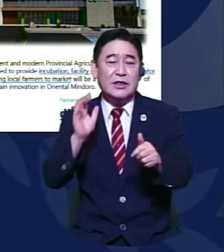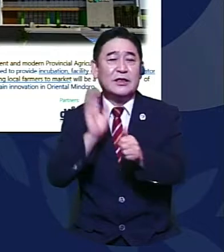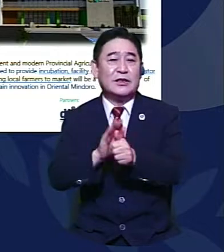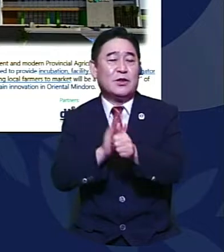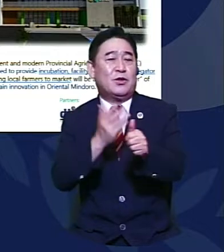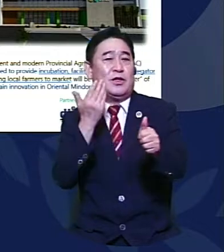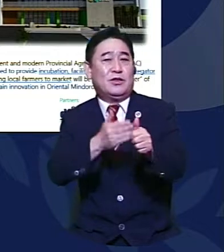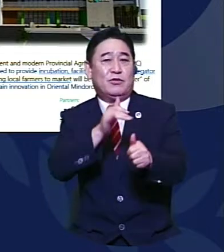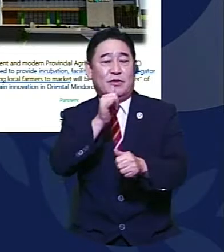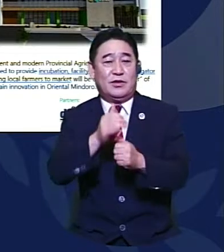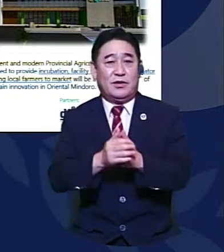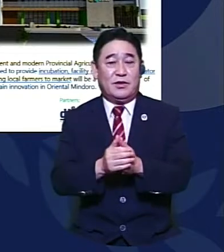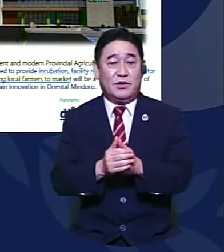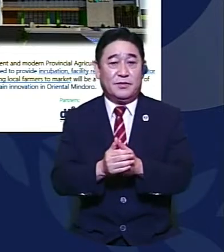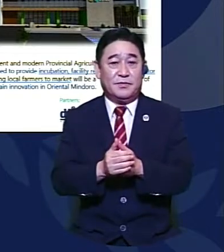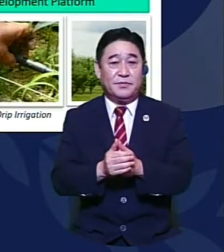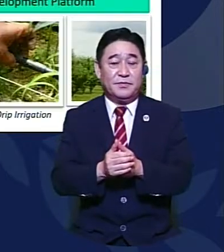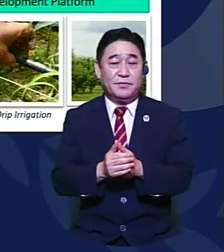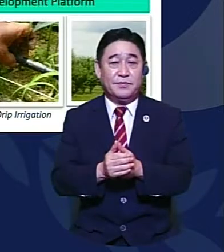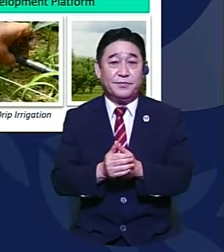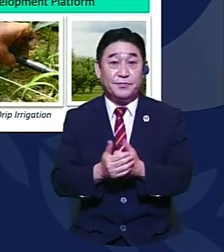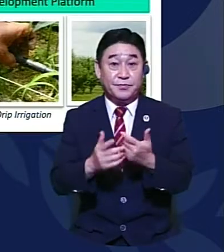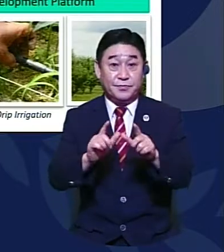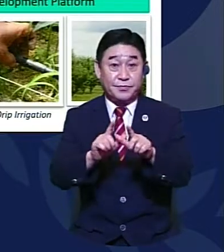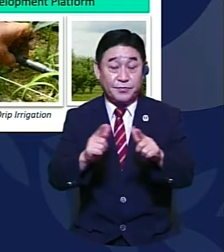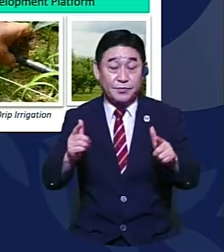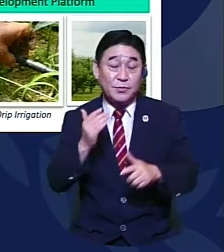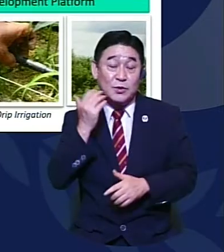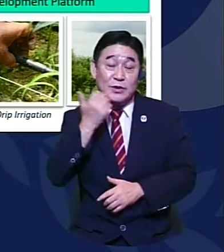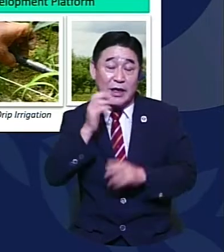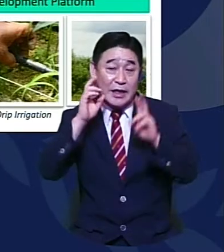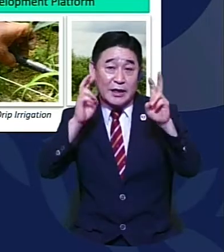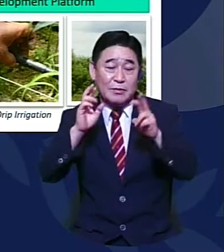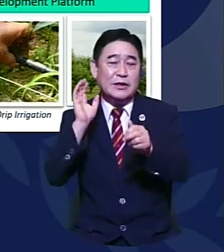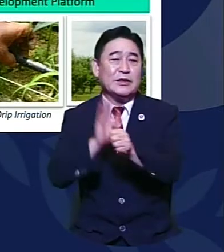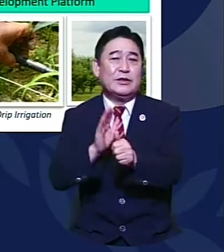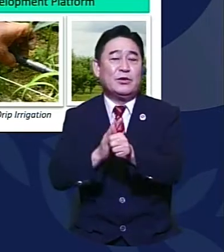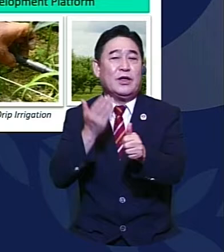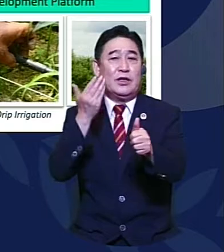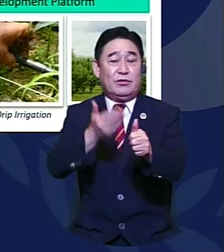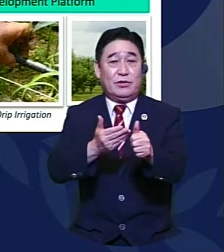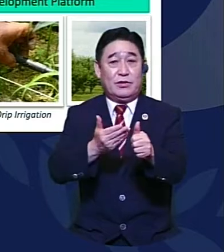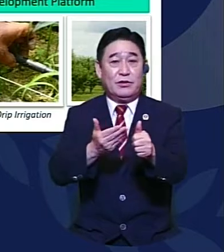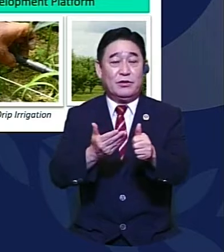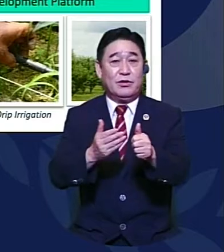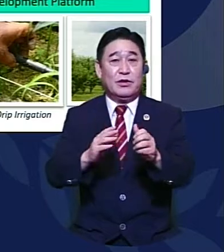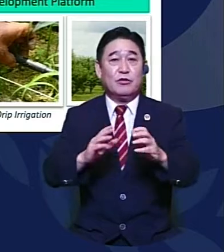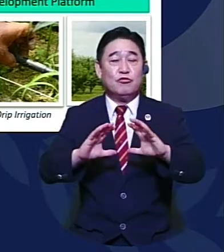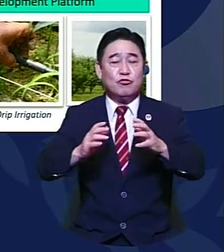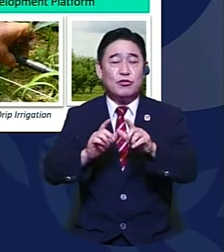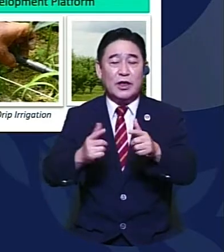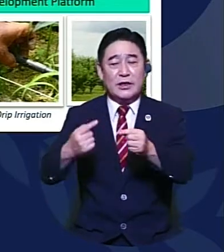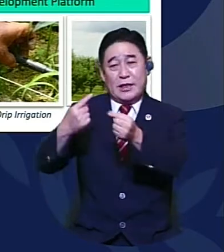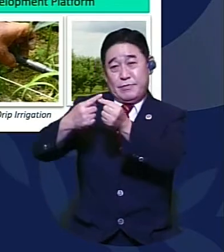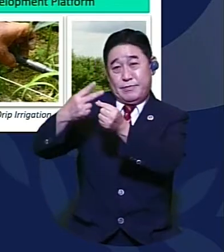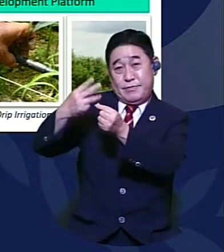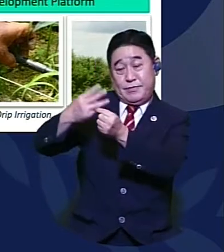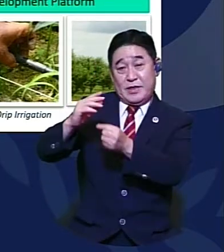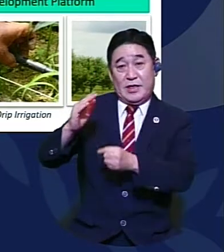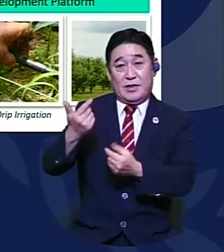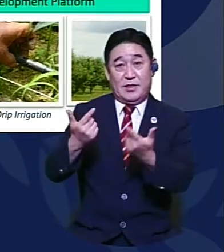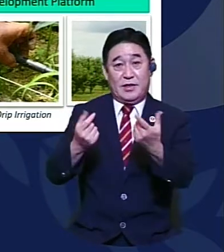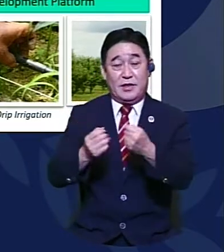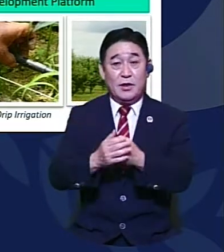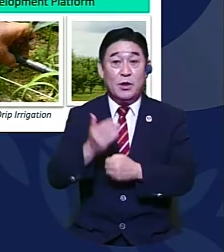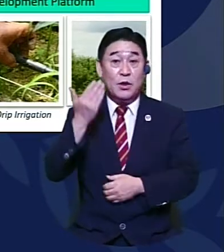high priority for many countries. We recently also started a new project with you, signed a contract recently